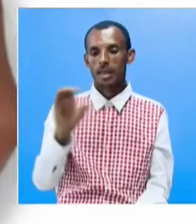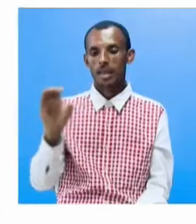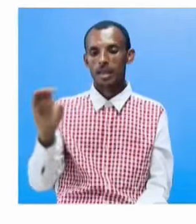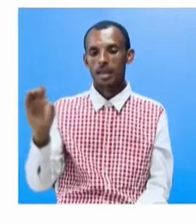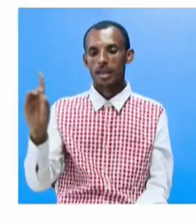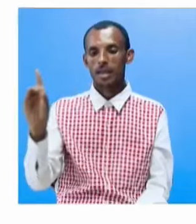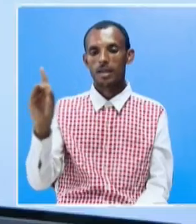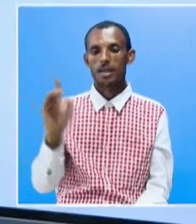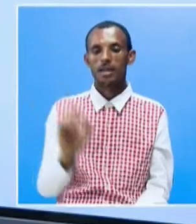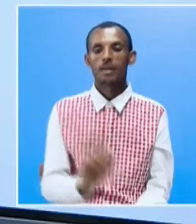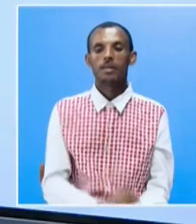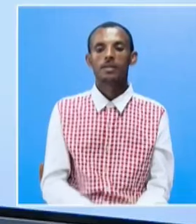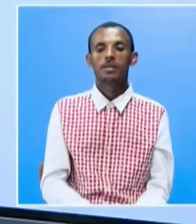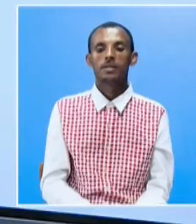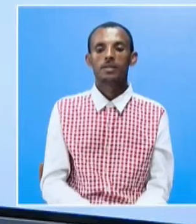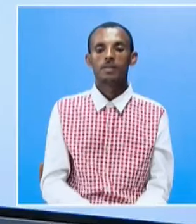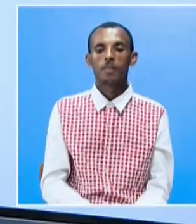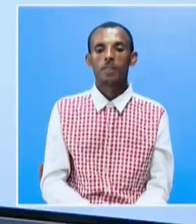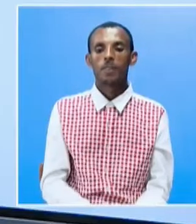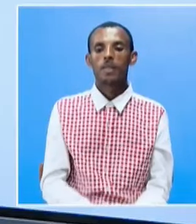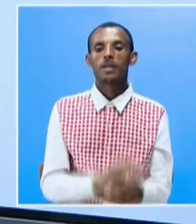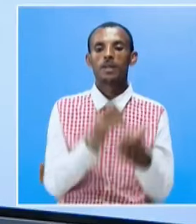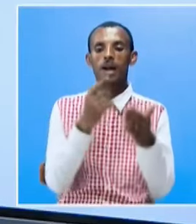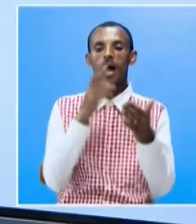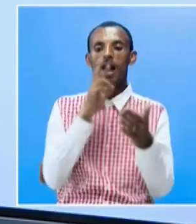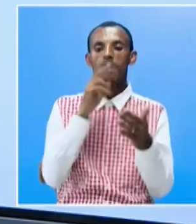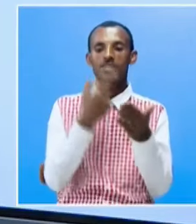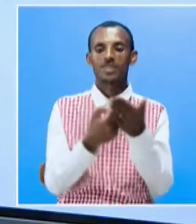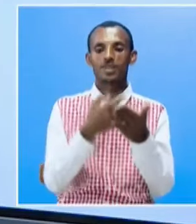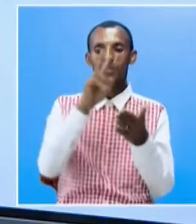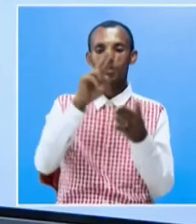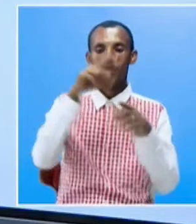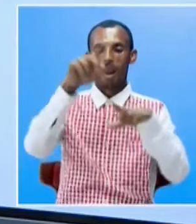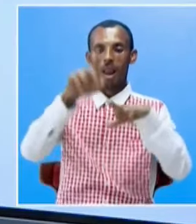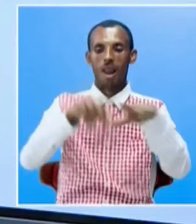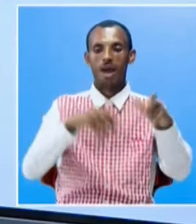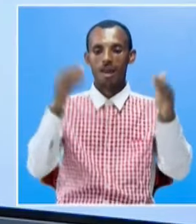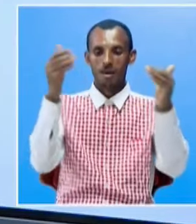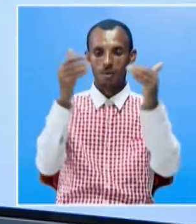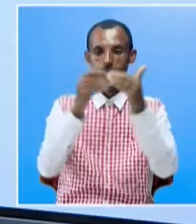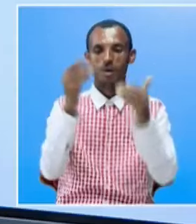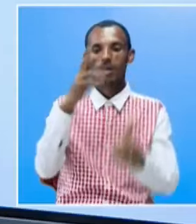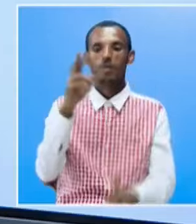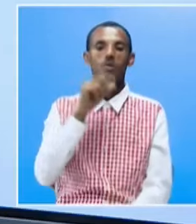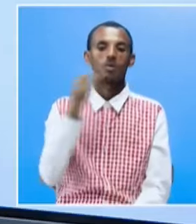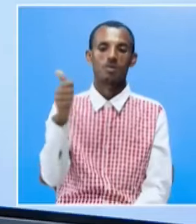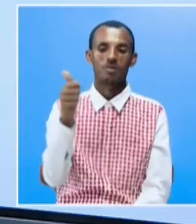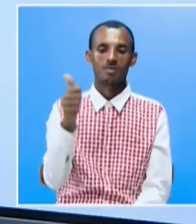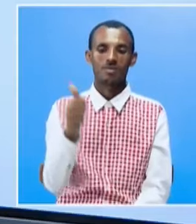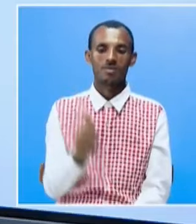D. Are these two line segments congruent?